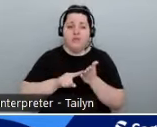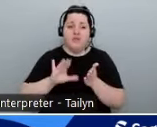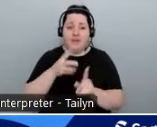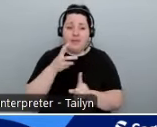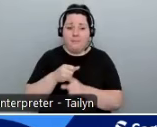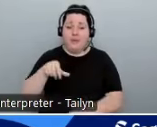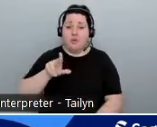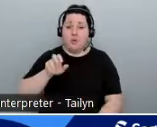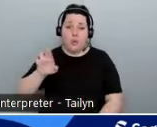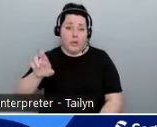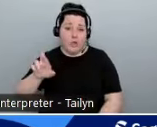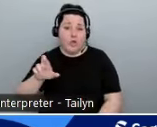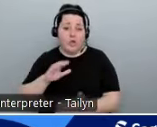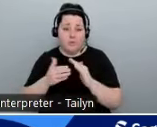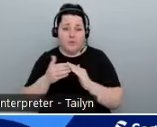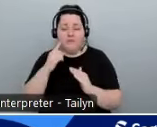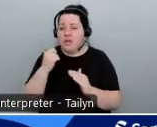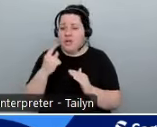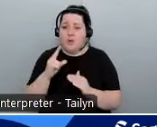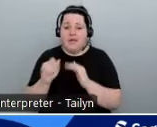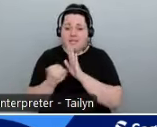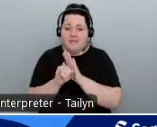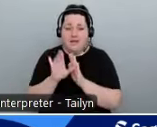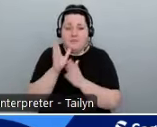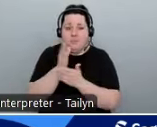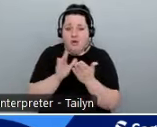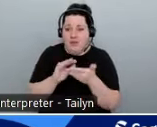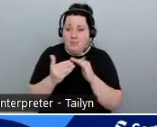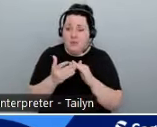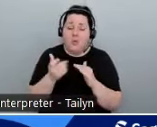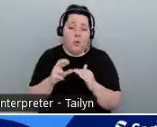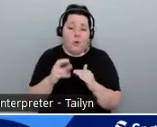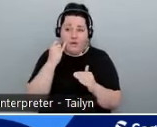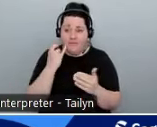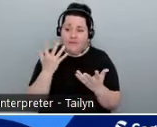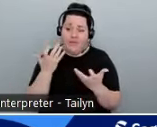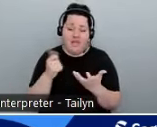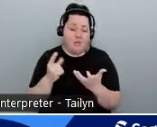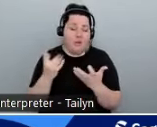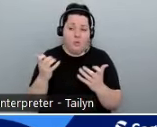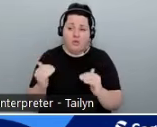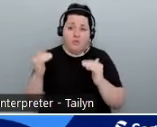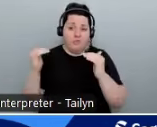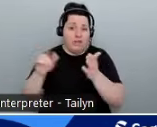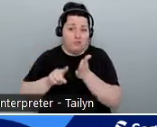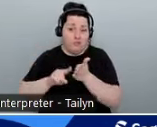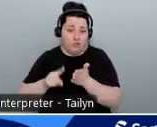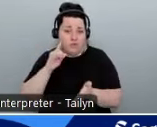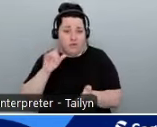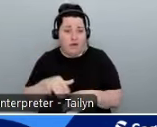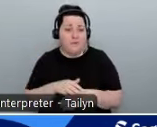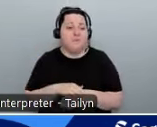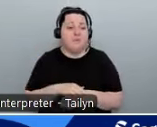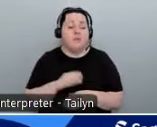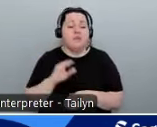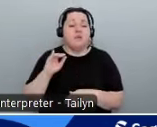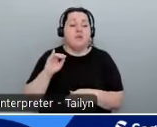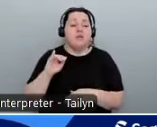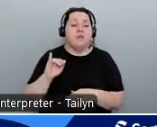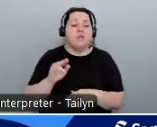is for anyone who identifies as part of the community or anyone who wants to advance research in that field. We've also got